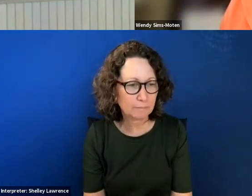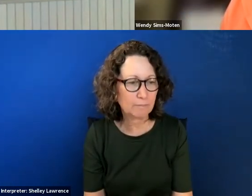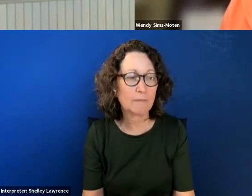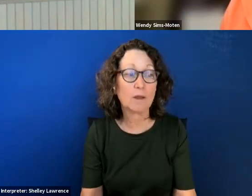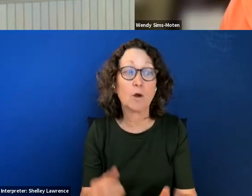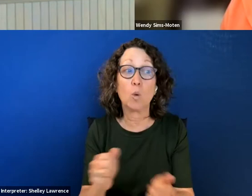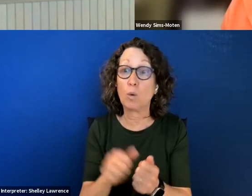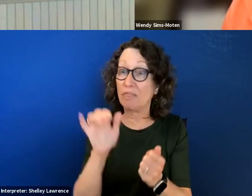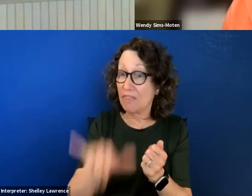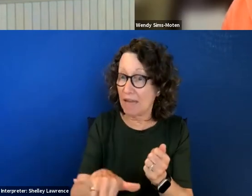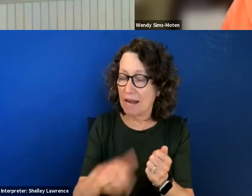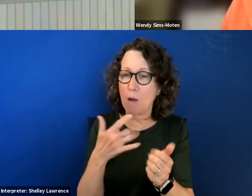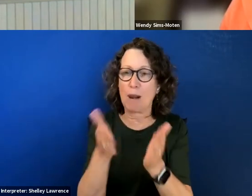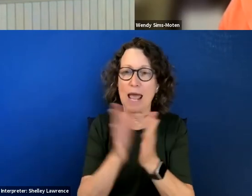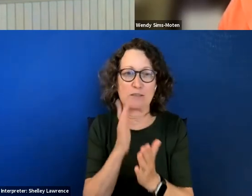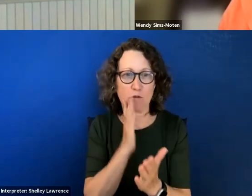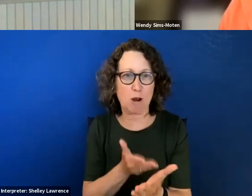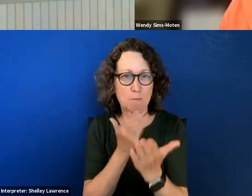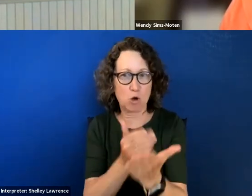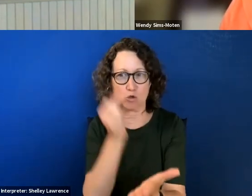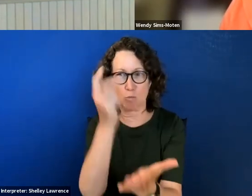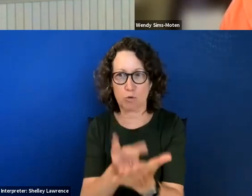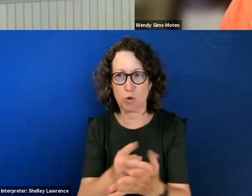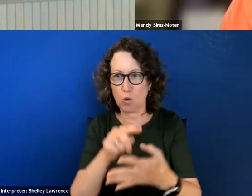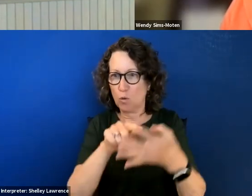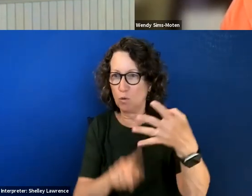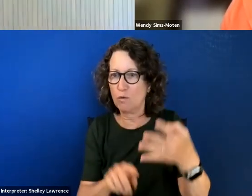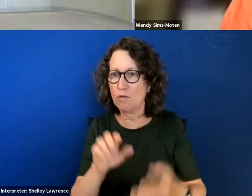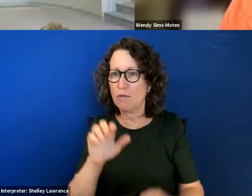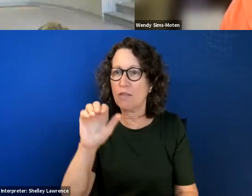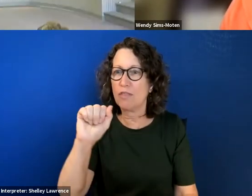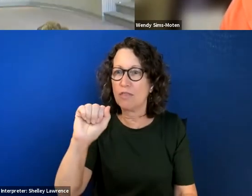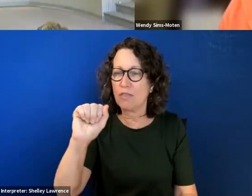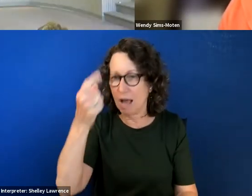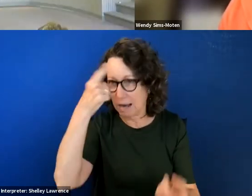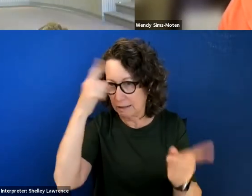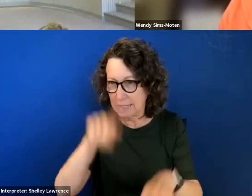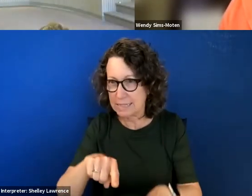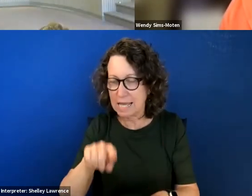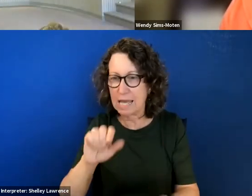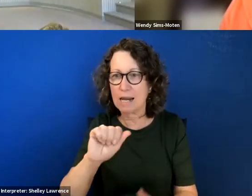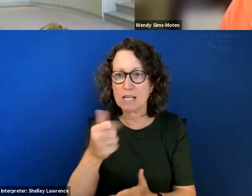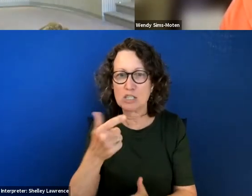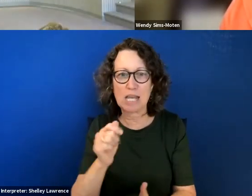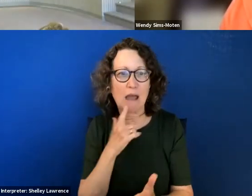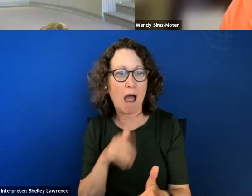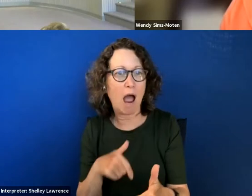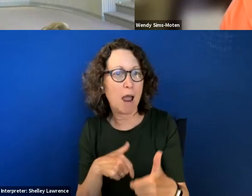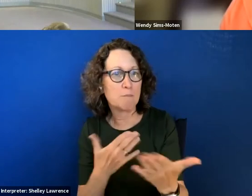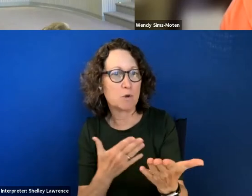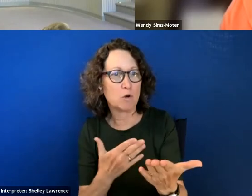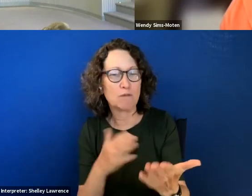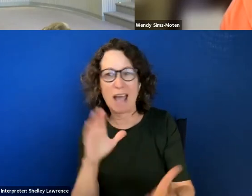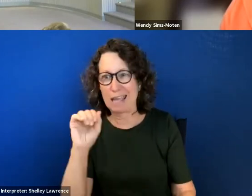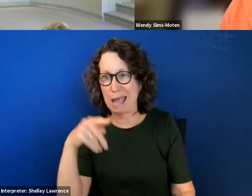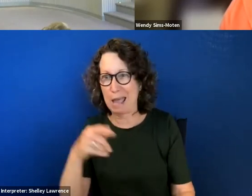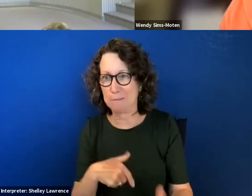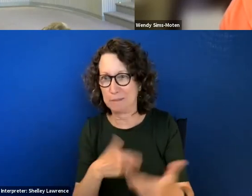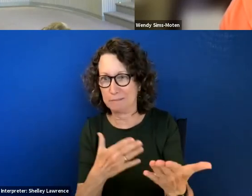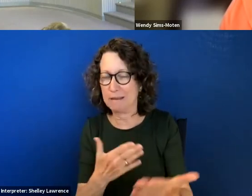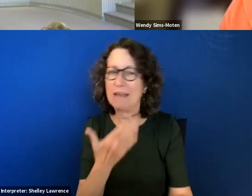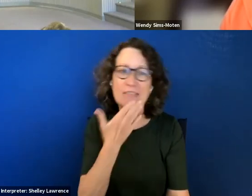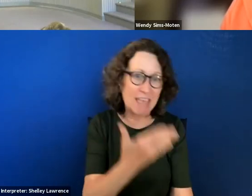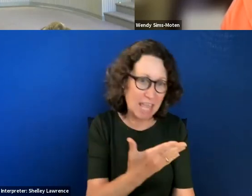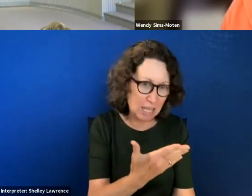that, I'd like to ask for a motion to approve the consent agenda. President Ford, I move to approve the consent agenda. Thank you, Ms.